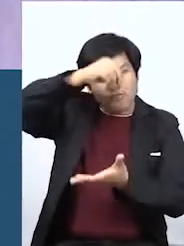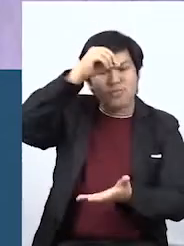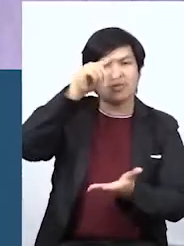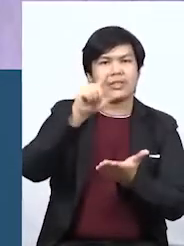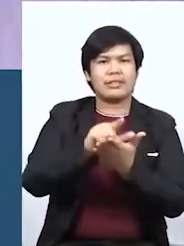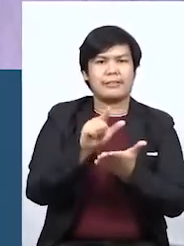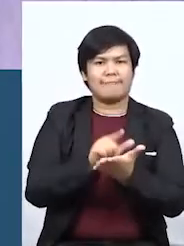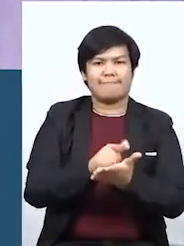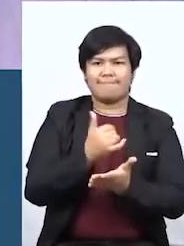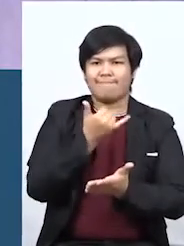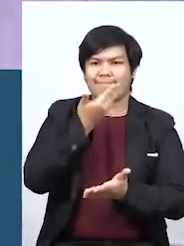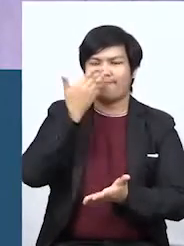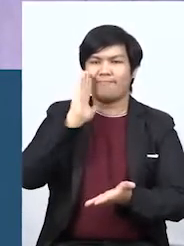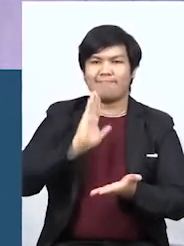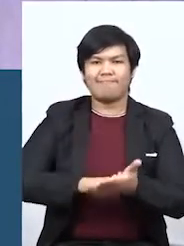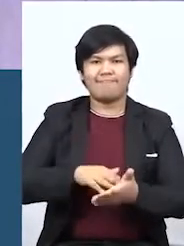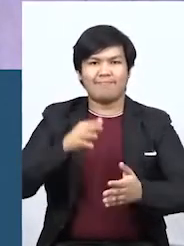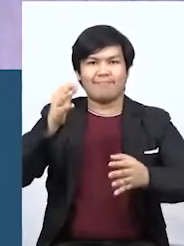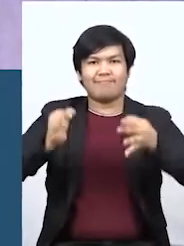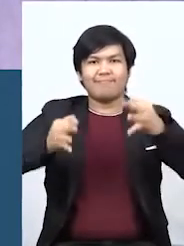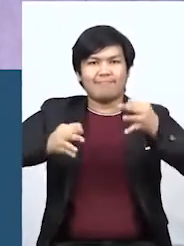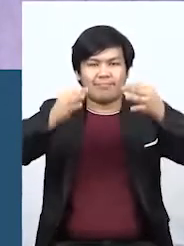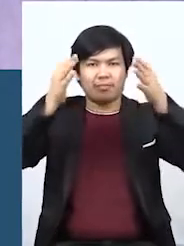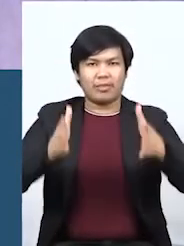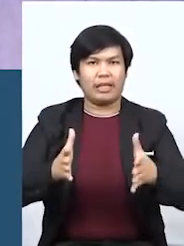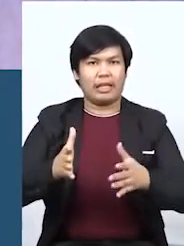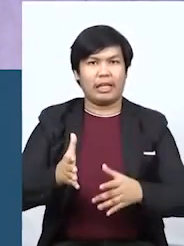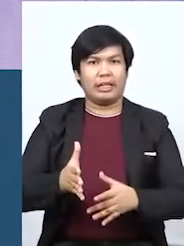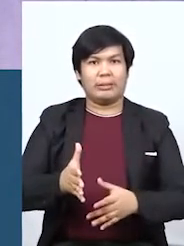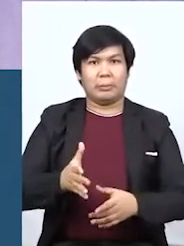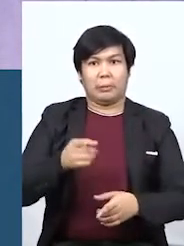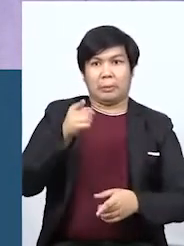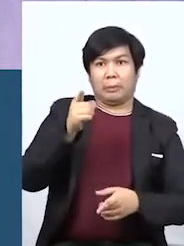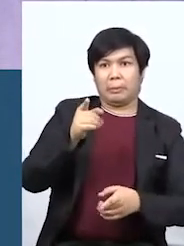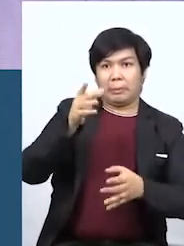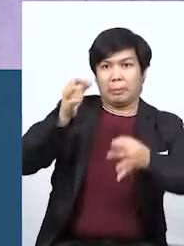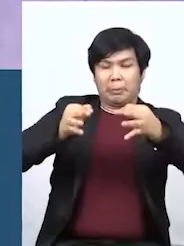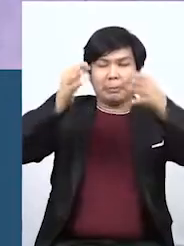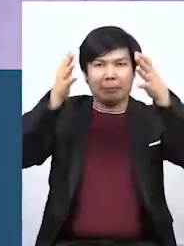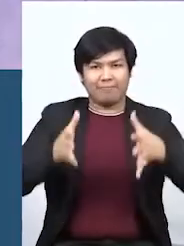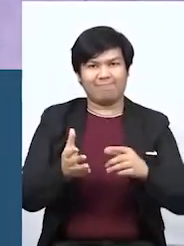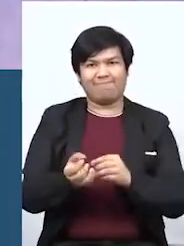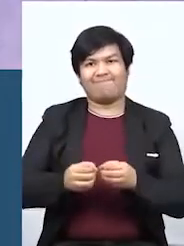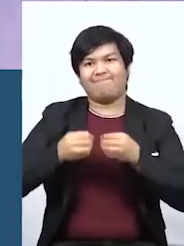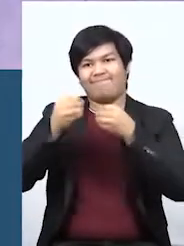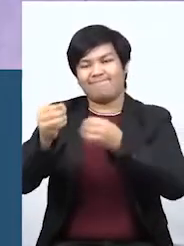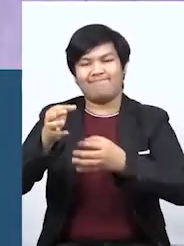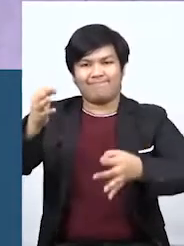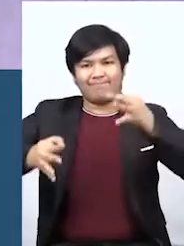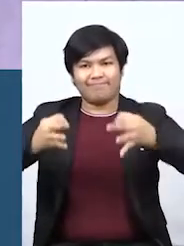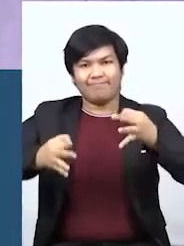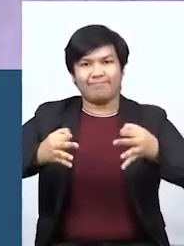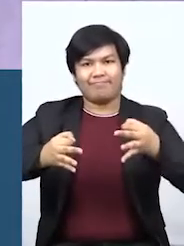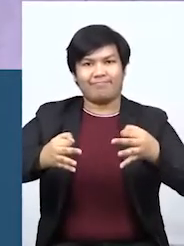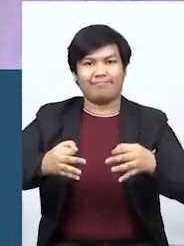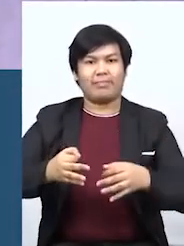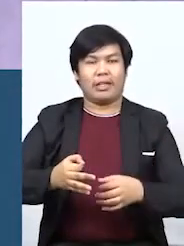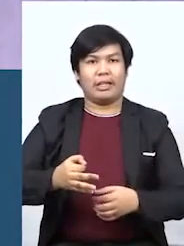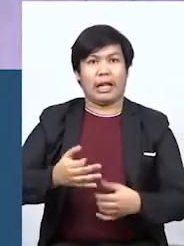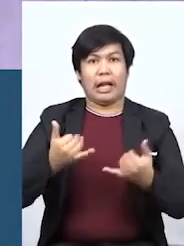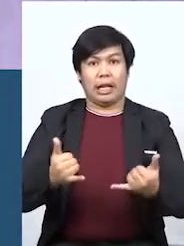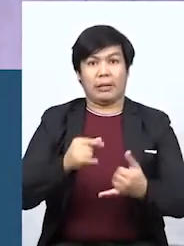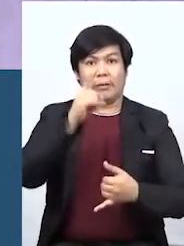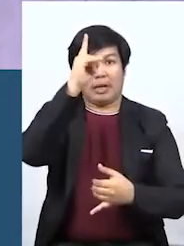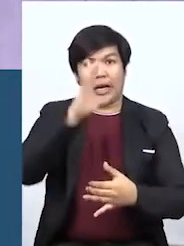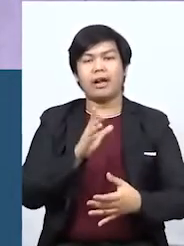unjust judge even he rendered a just decision In The End so don't you think God will surely